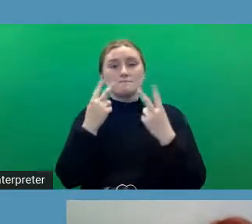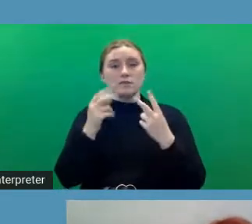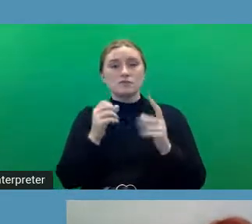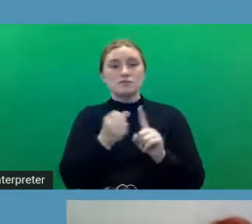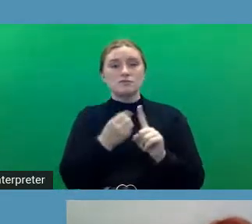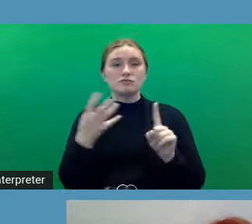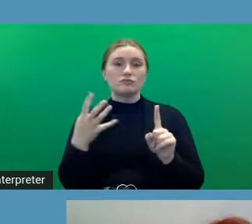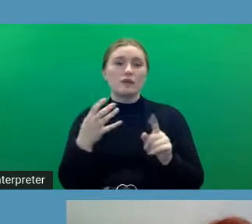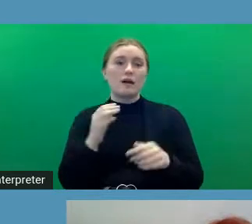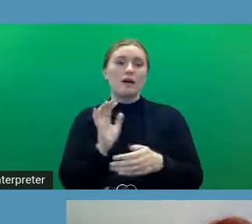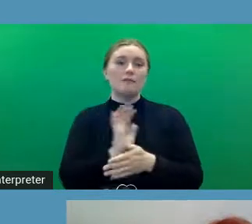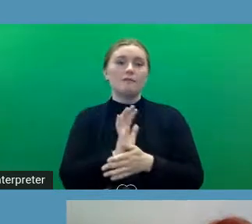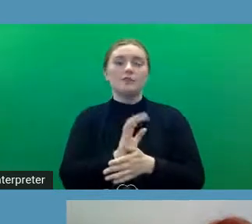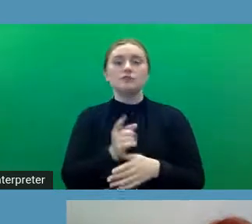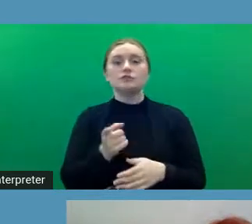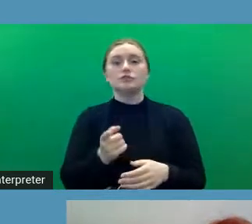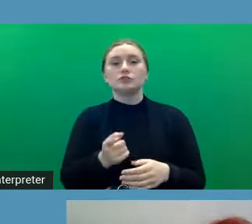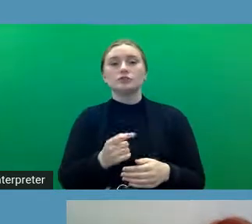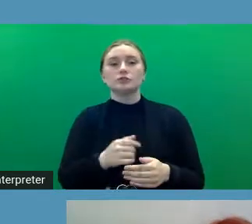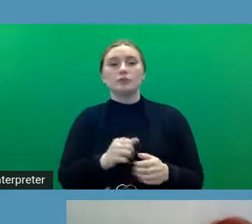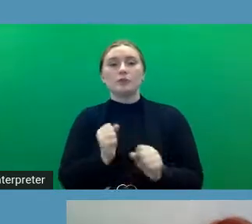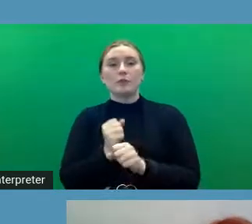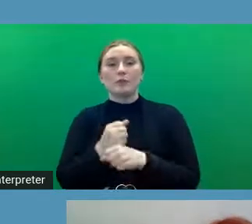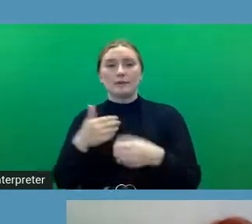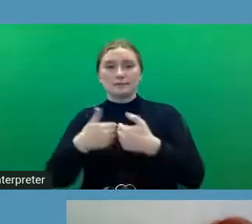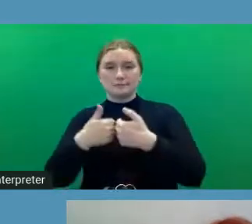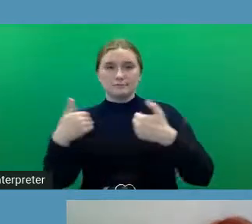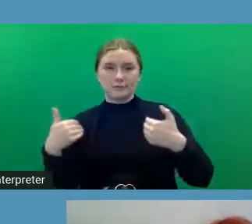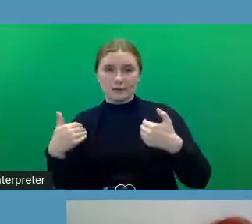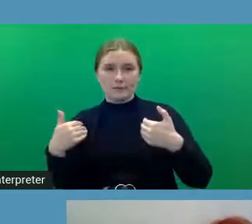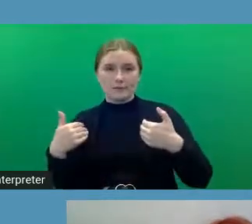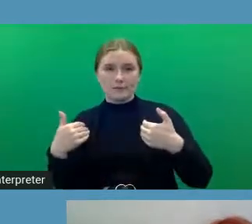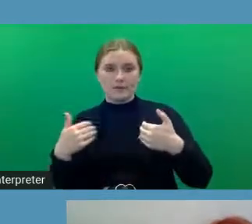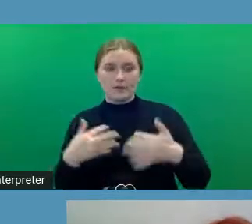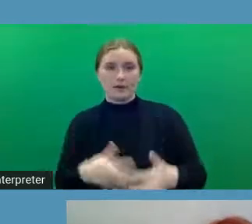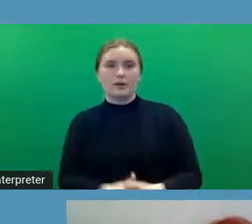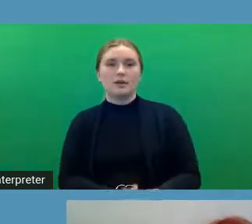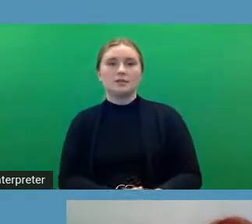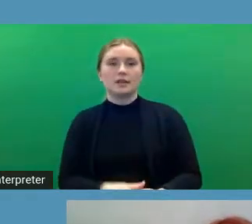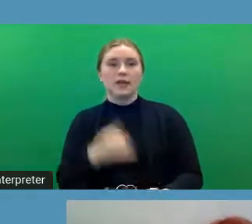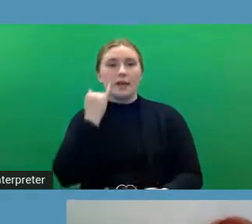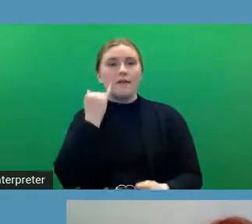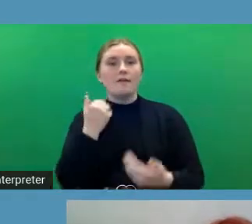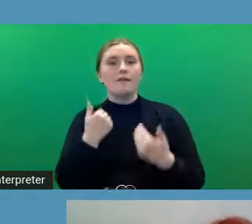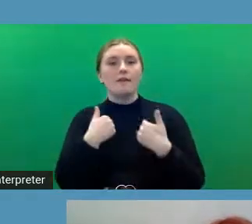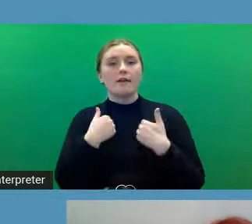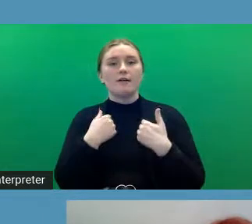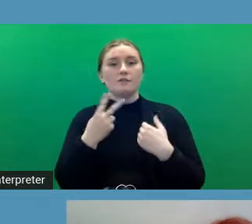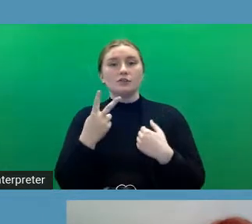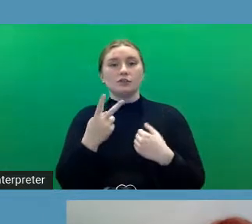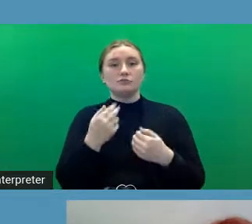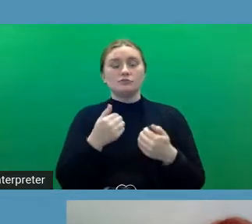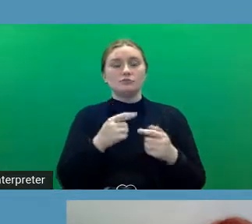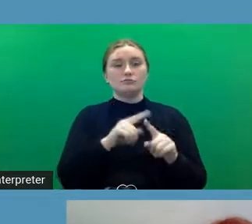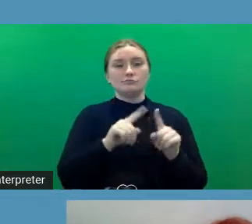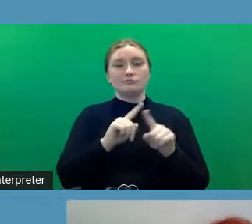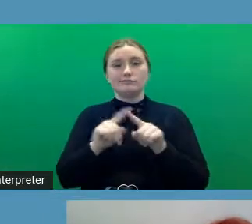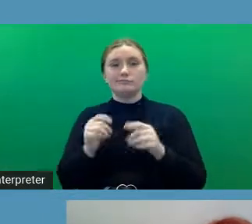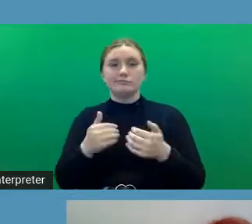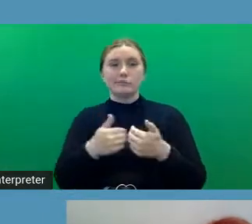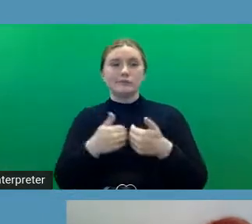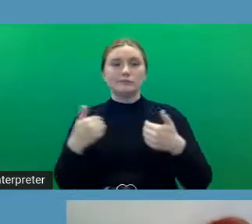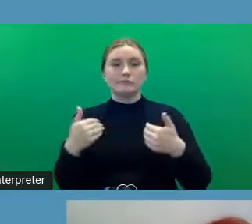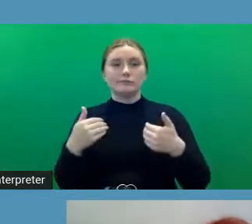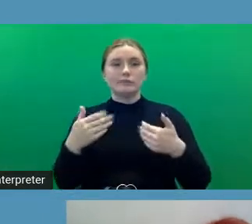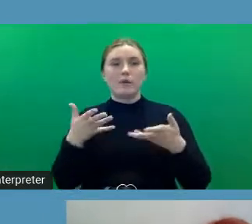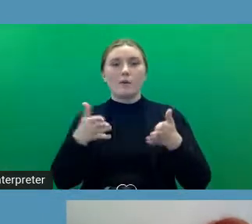anyway, you'd have to produce separately as a video anyway, if you're going to have two different versions, because YouTube doesn't support that language track feature that